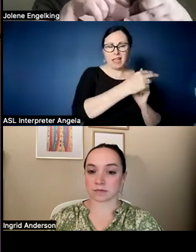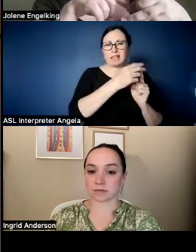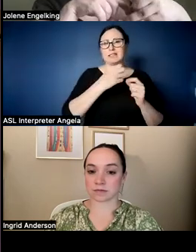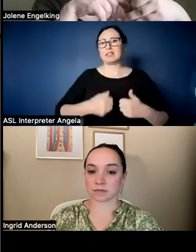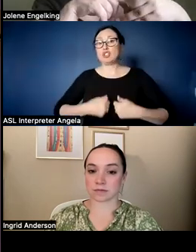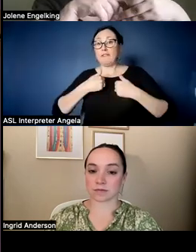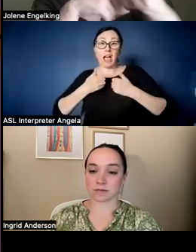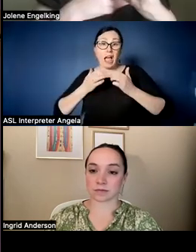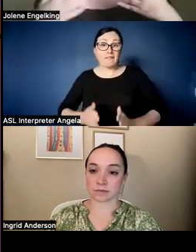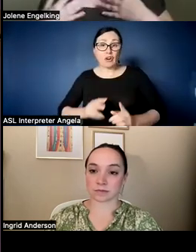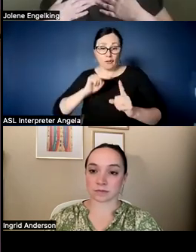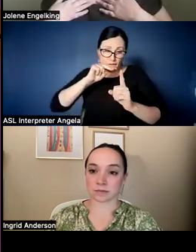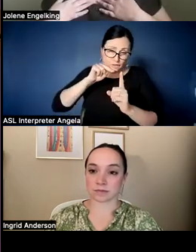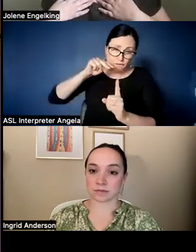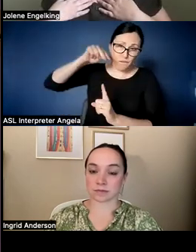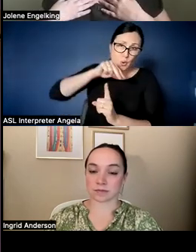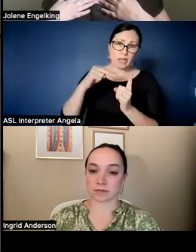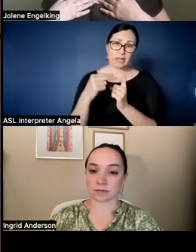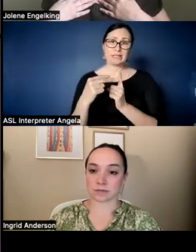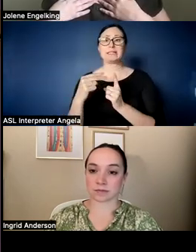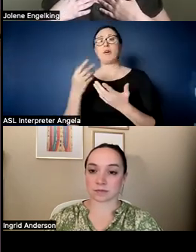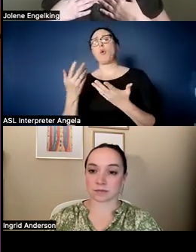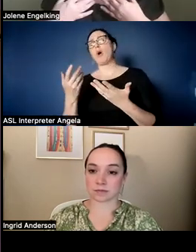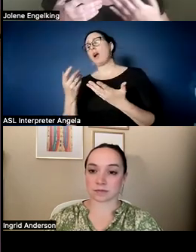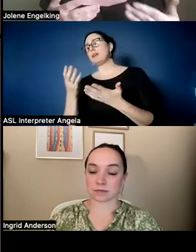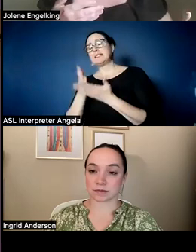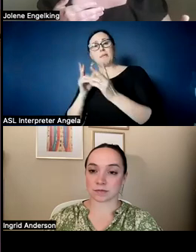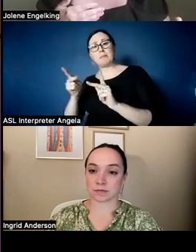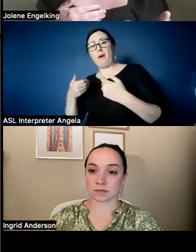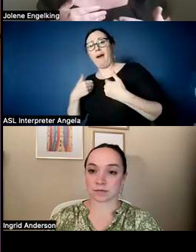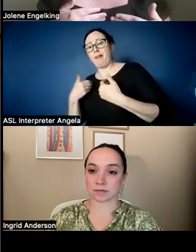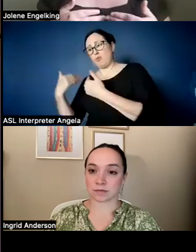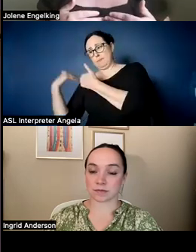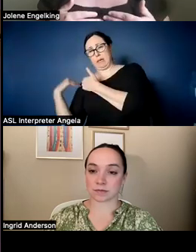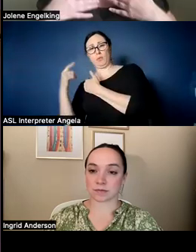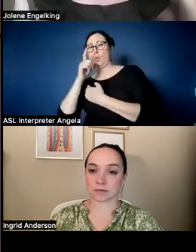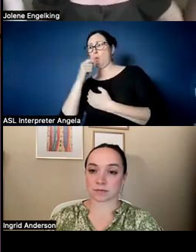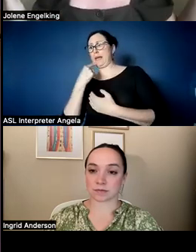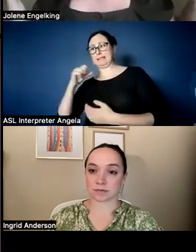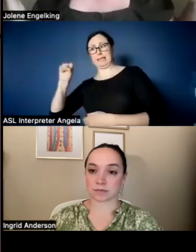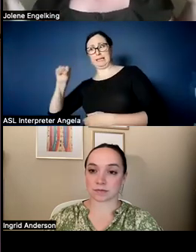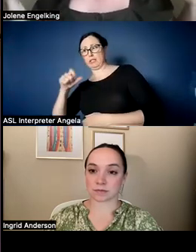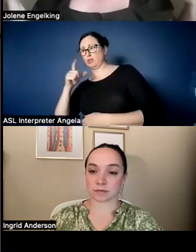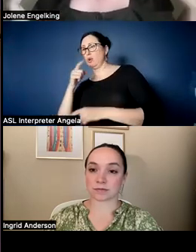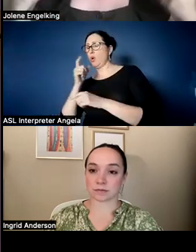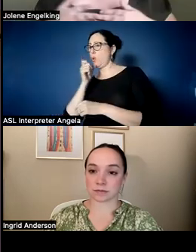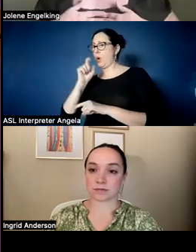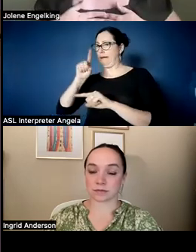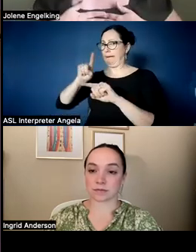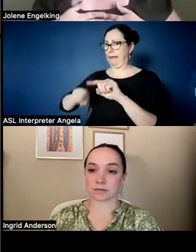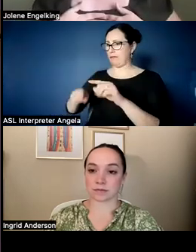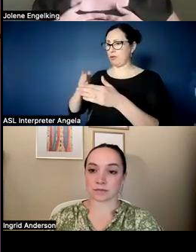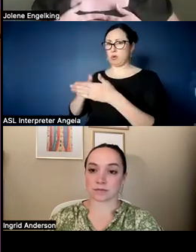are coming from, I have this responsibility, to who I can say yes to, what I can prosecute to. That's beyond me, right? It's